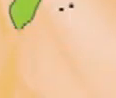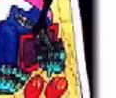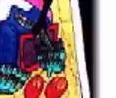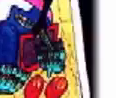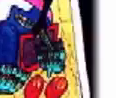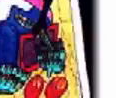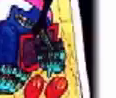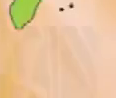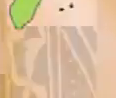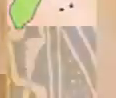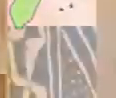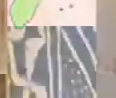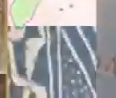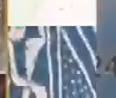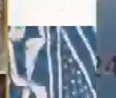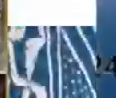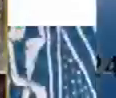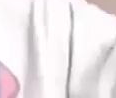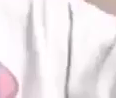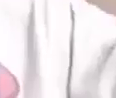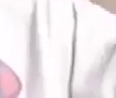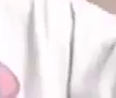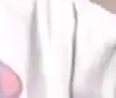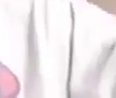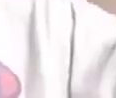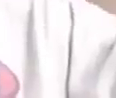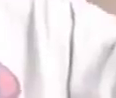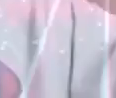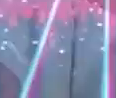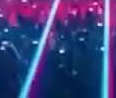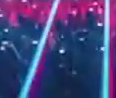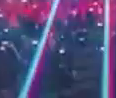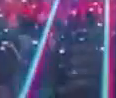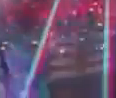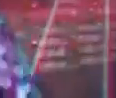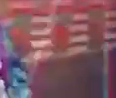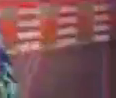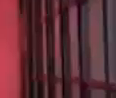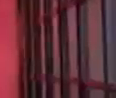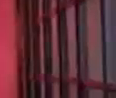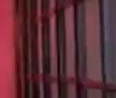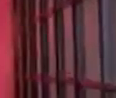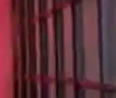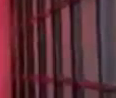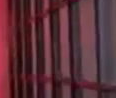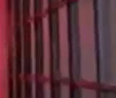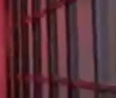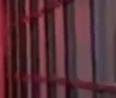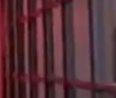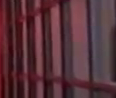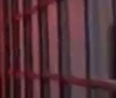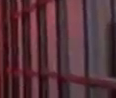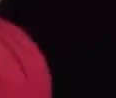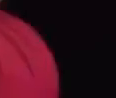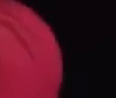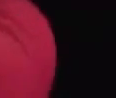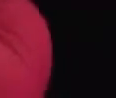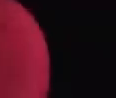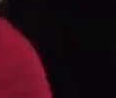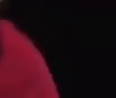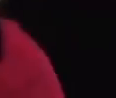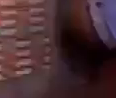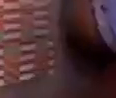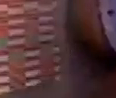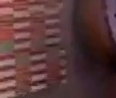and management of the arts associations? The program will throw a fresh light on the entertainment industry in